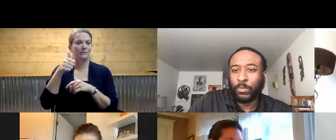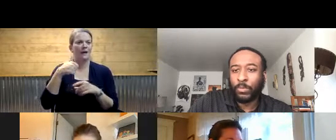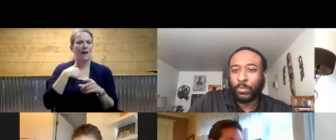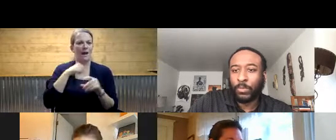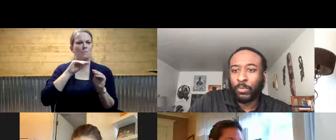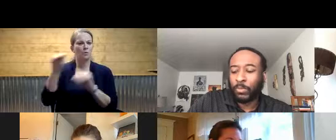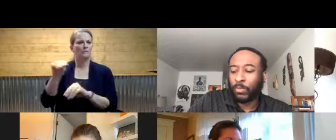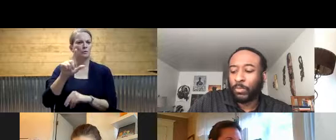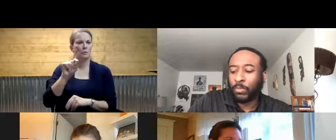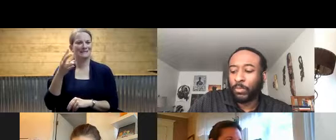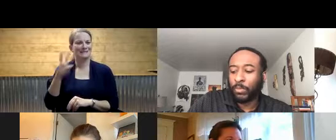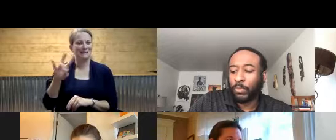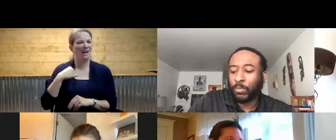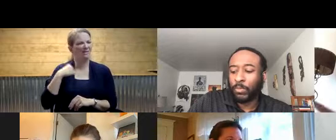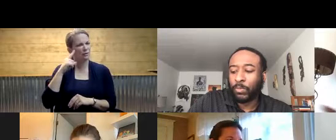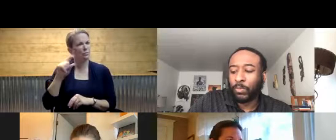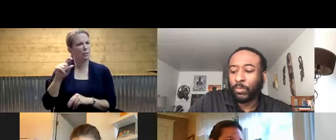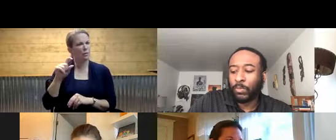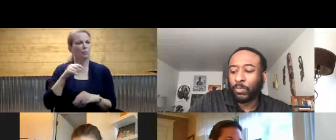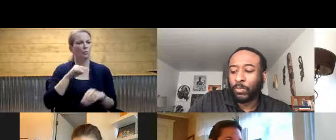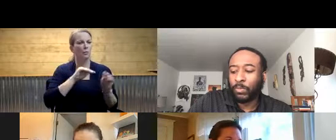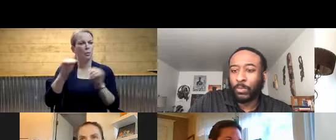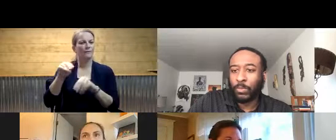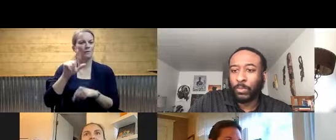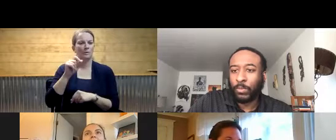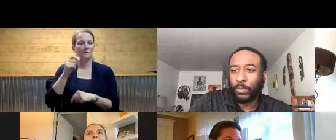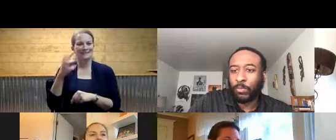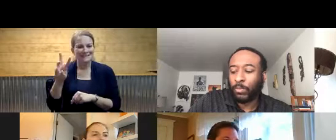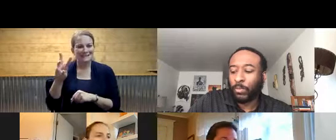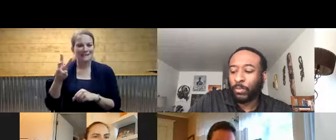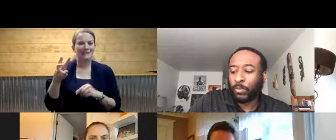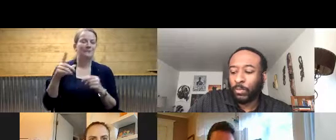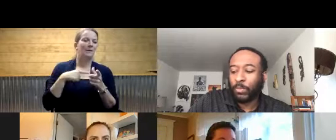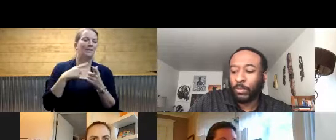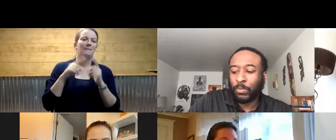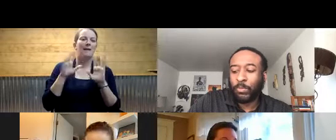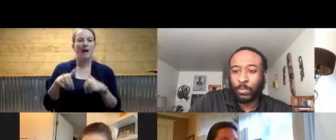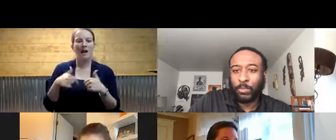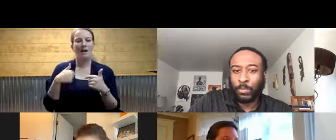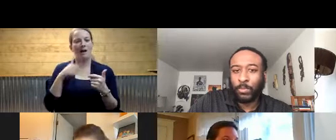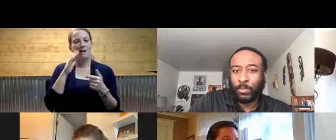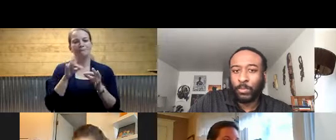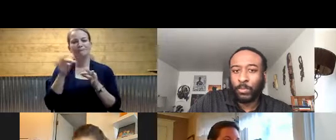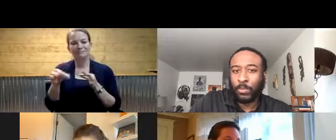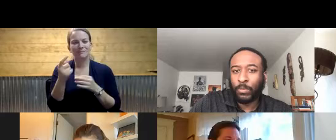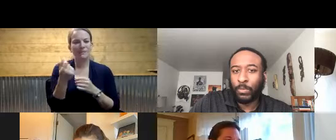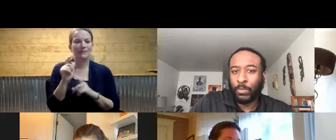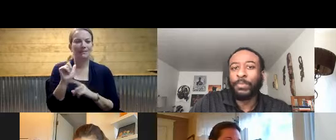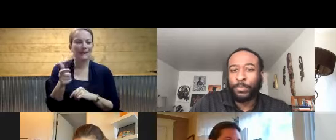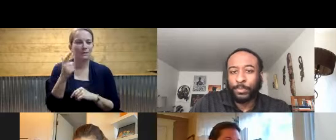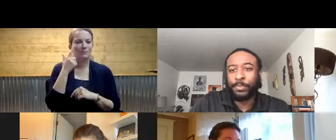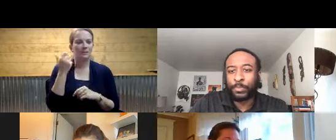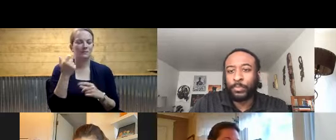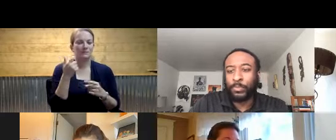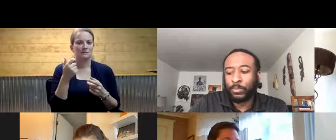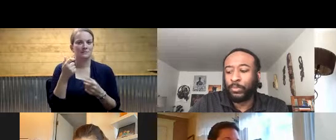2016. But then when I got accepted, I kind of got nervous, and I was like, you know what, I'll just go a little later because it was so difficult to leave home. It